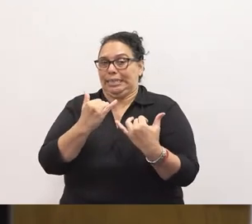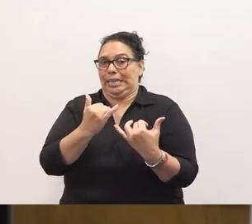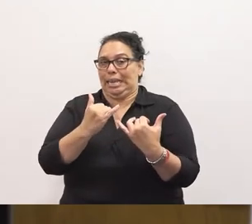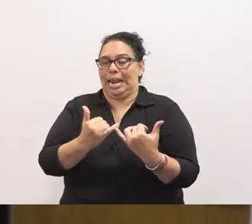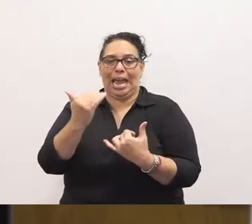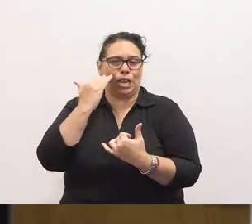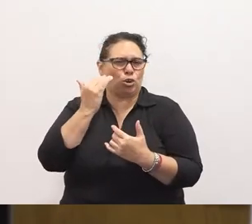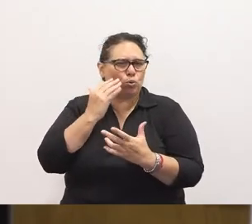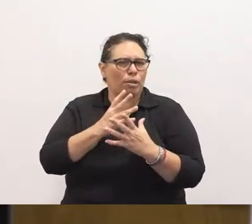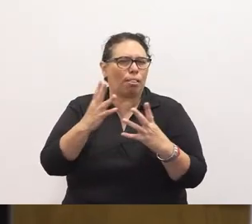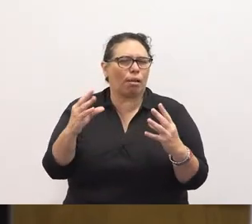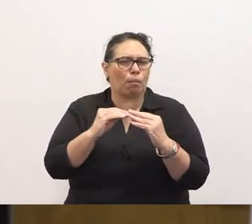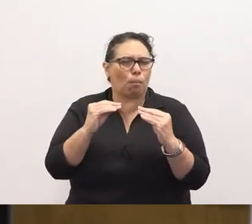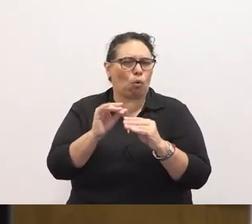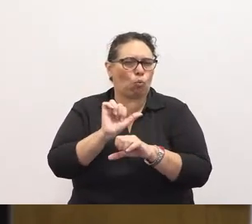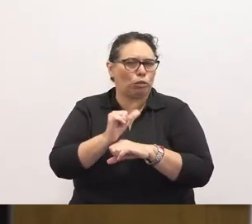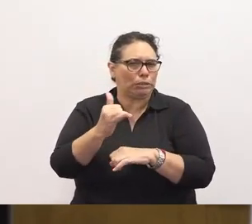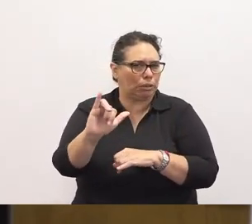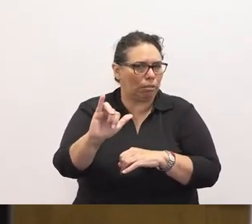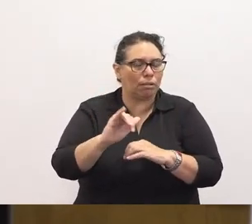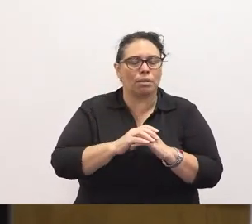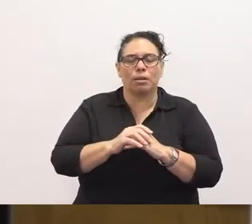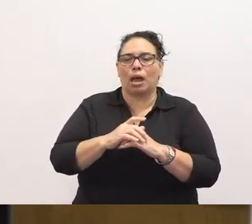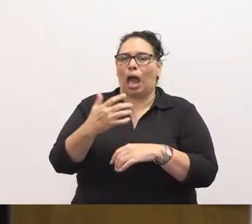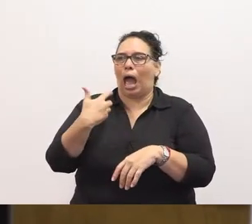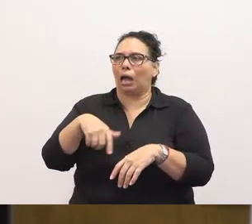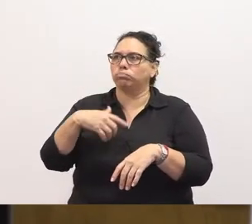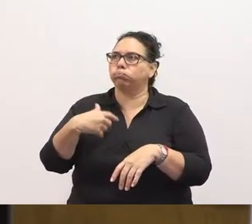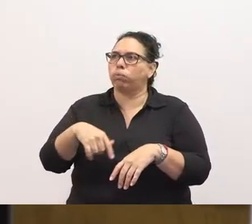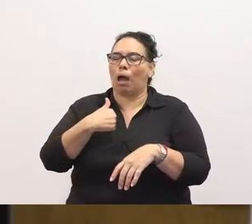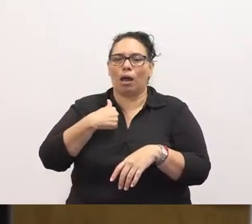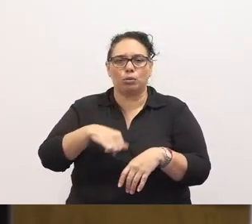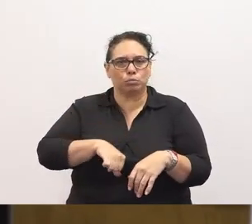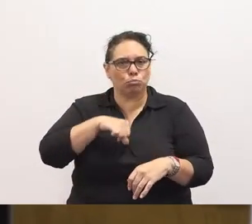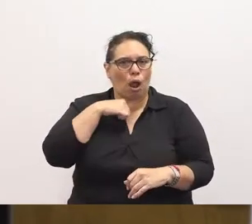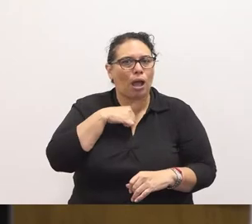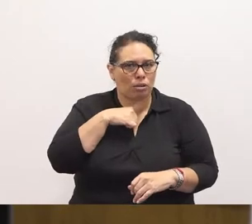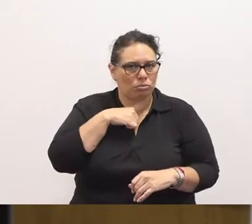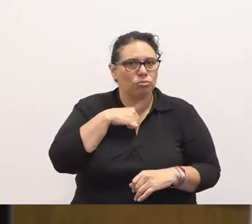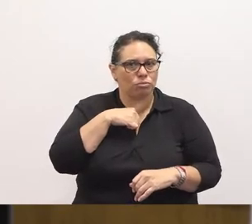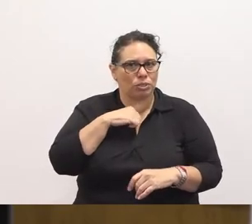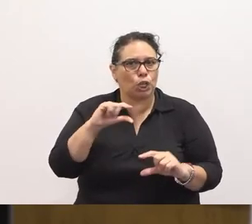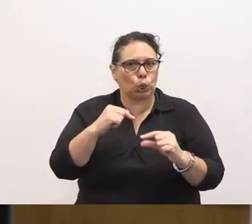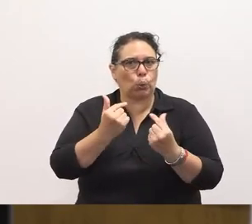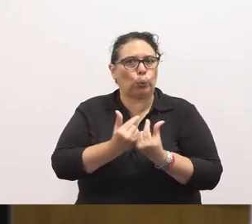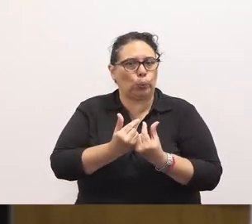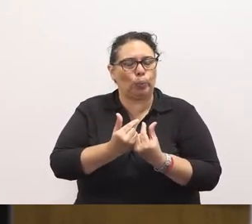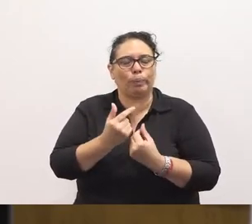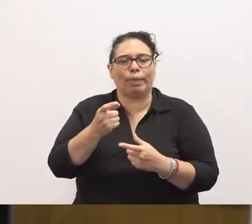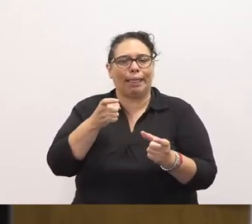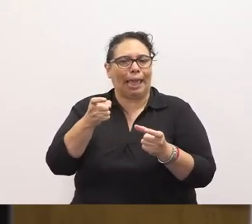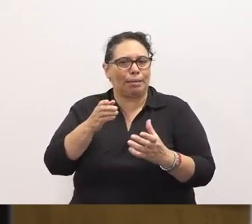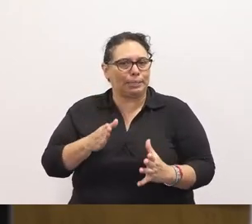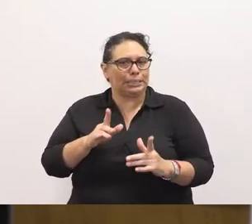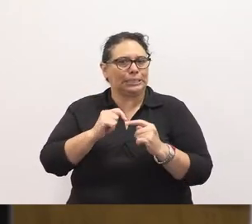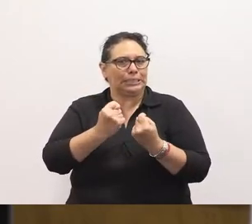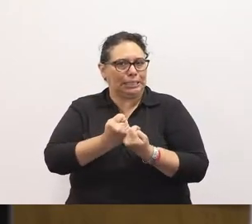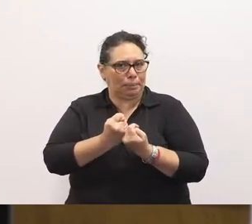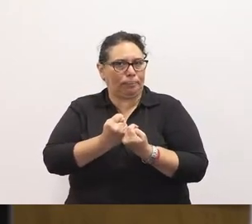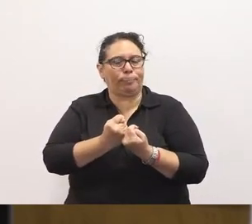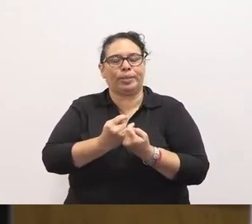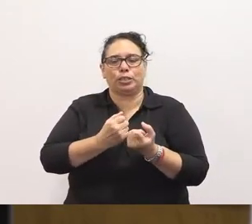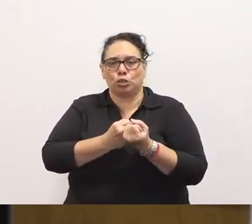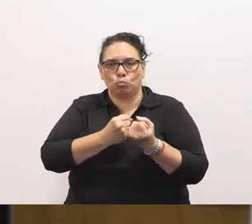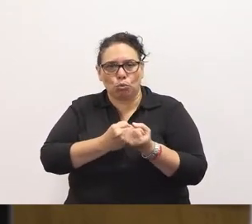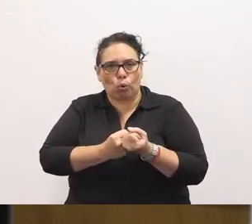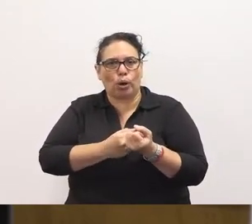of more work to do, I was quite proud of the group that we have here and the admin team for your support in this